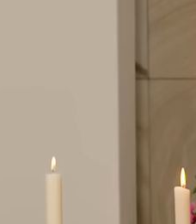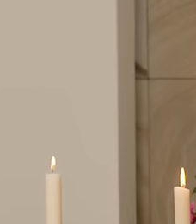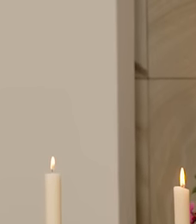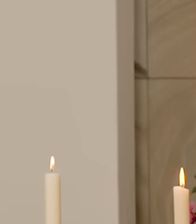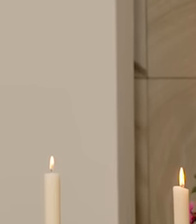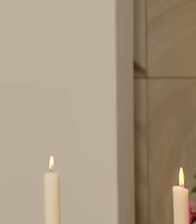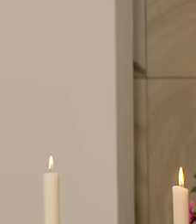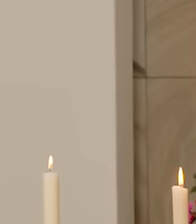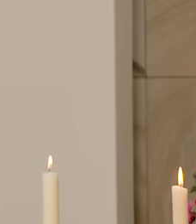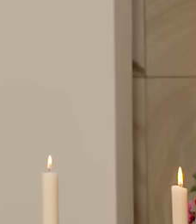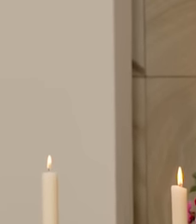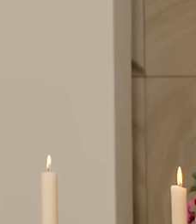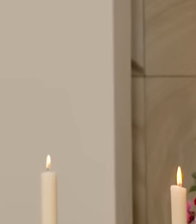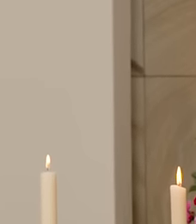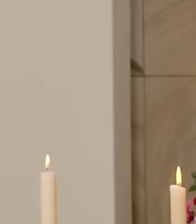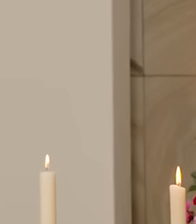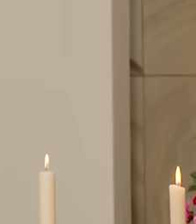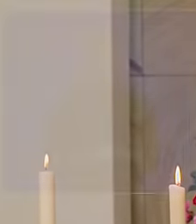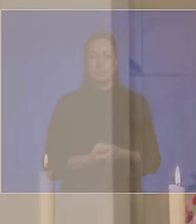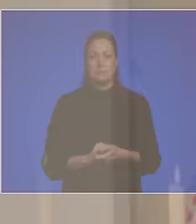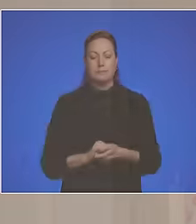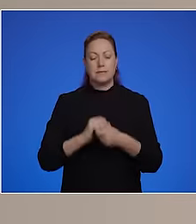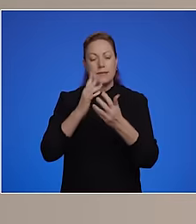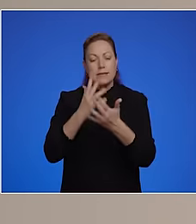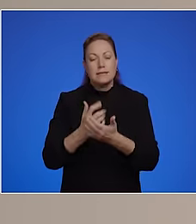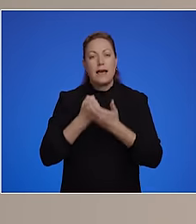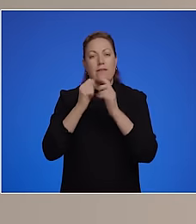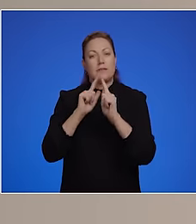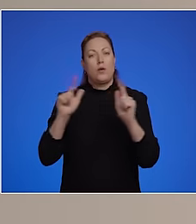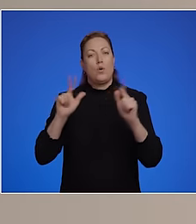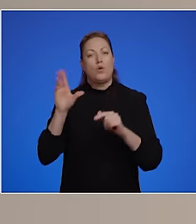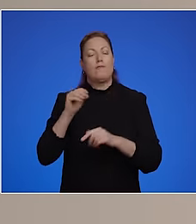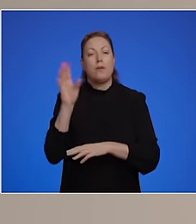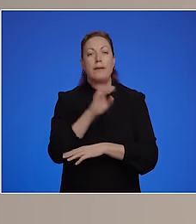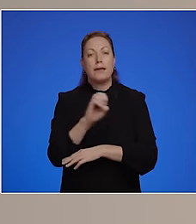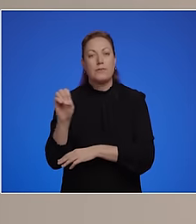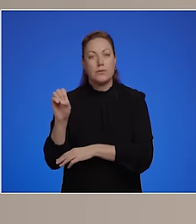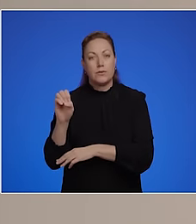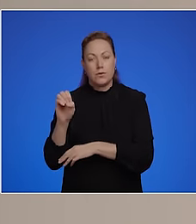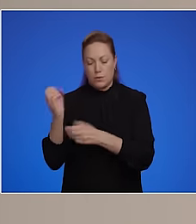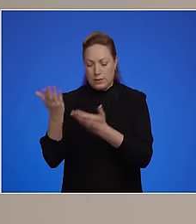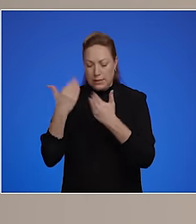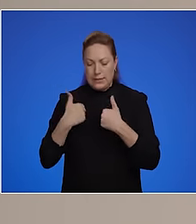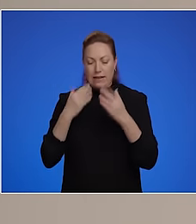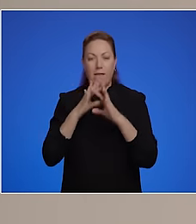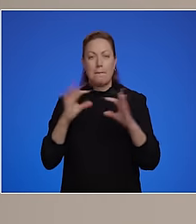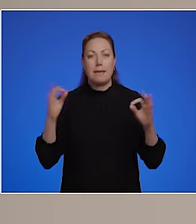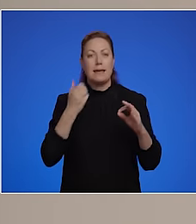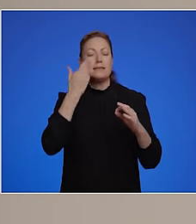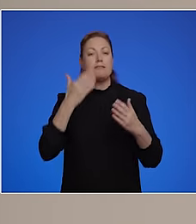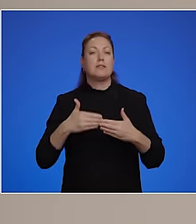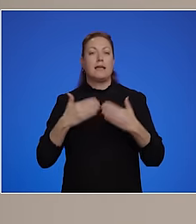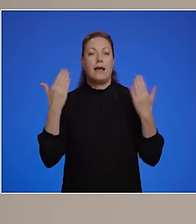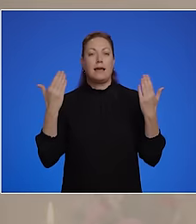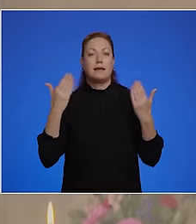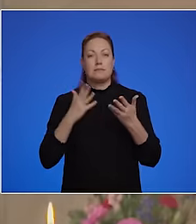into temptation, but deliver us from evil. Deliver us, Lord, we pray, from every evil. Graciously grant